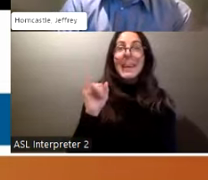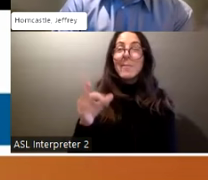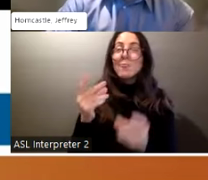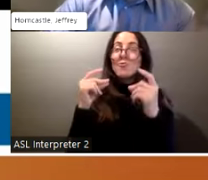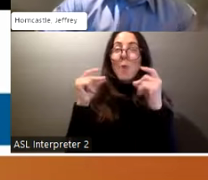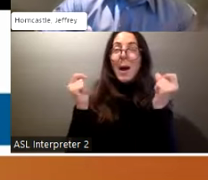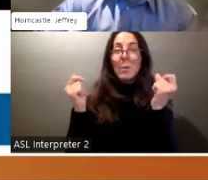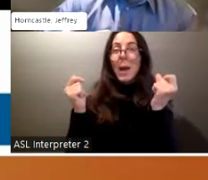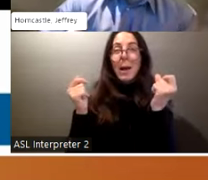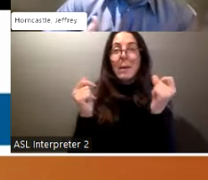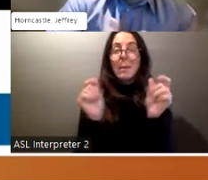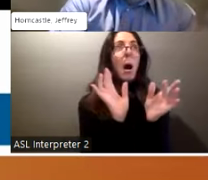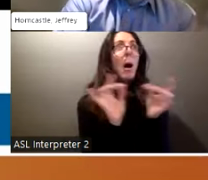and